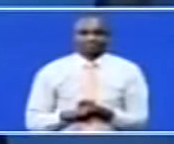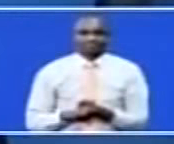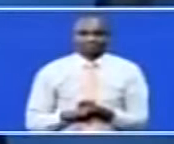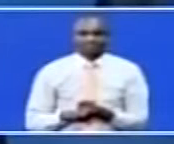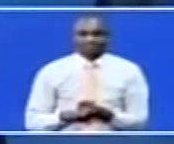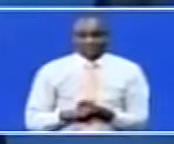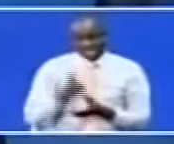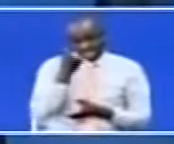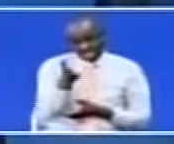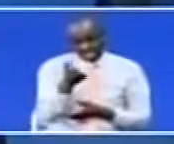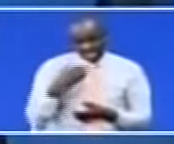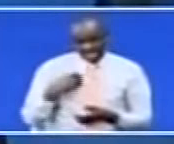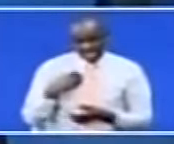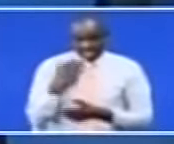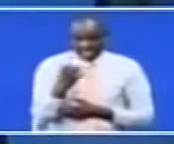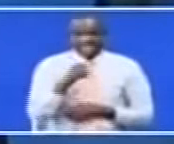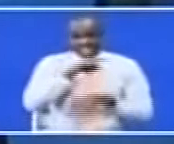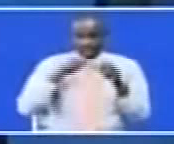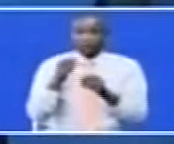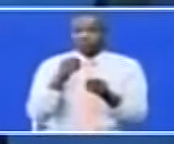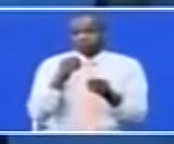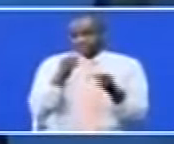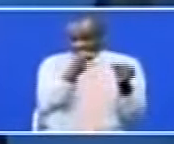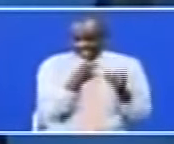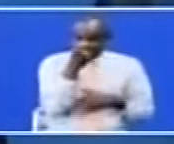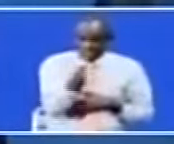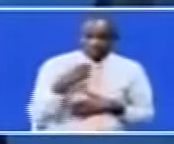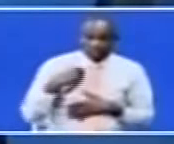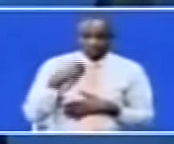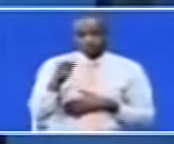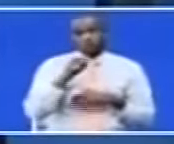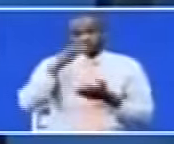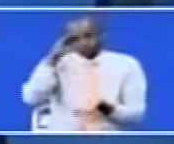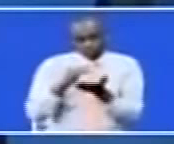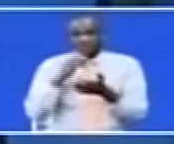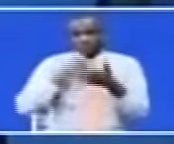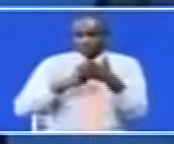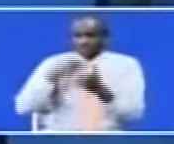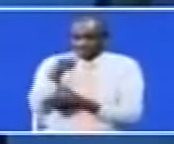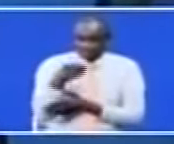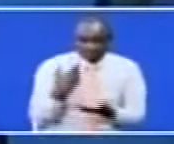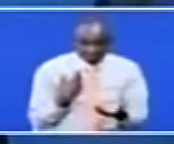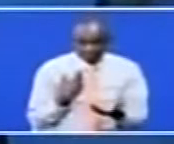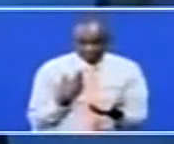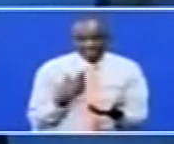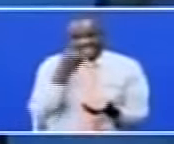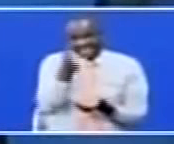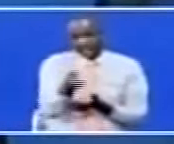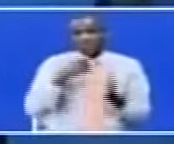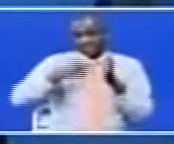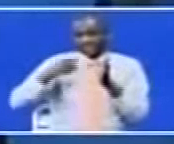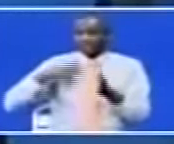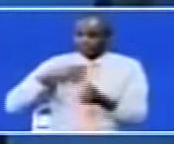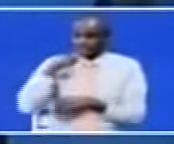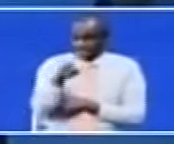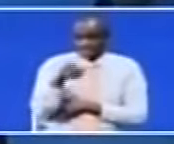And the full effects of a move by the National Treasury in June this year to lower duty on sorghum is beginning to pay off. According to industry